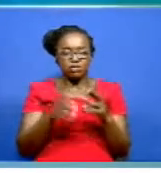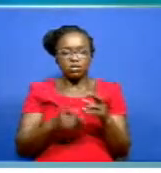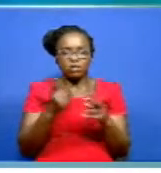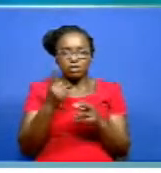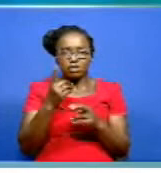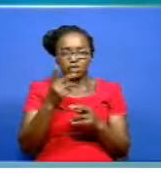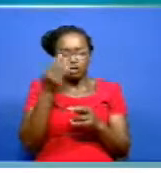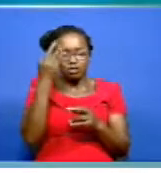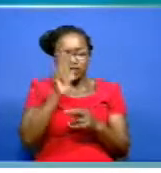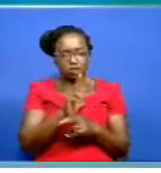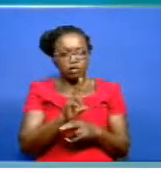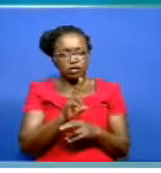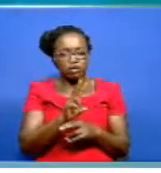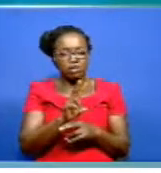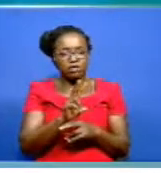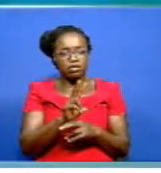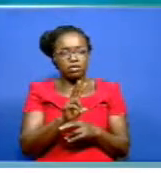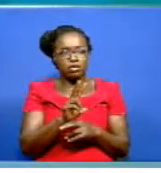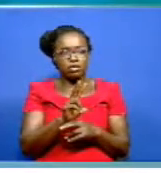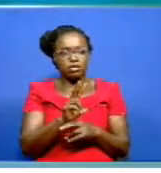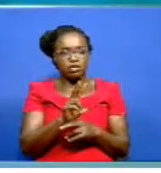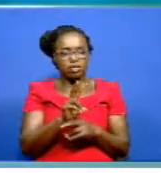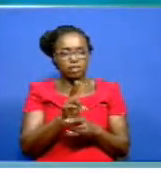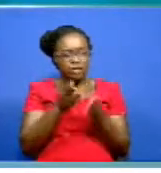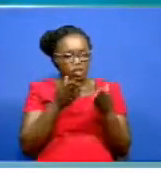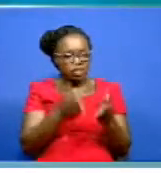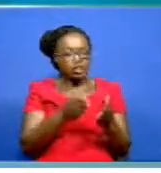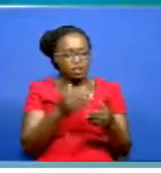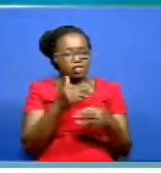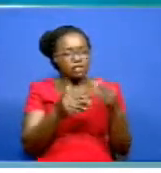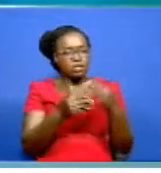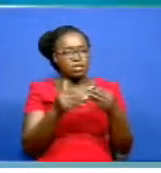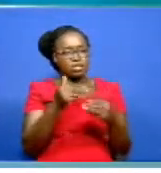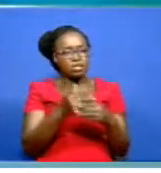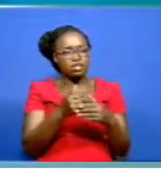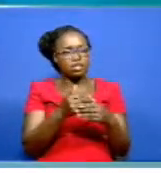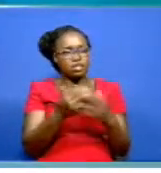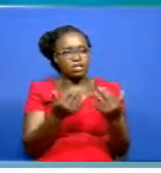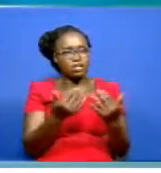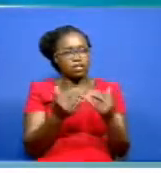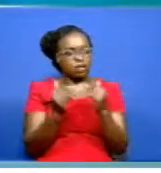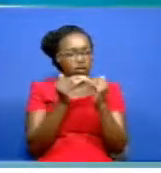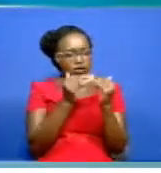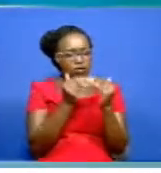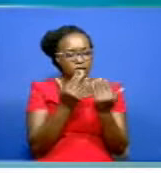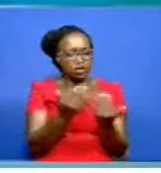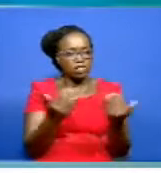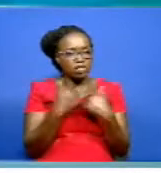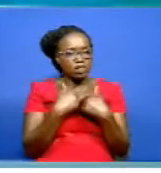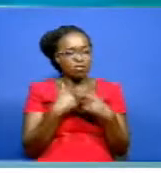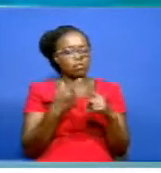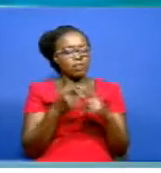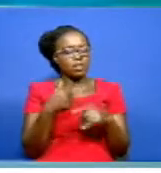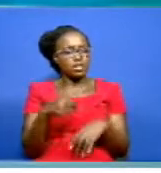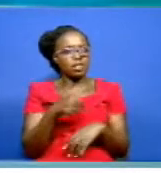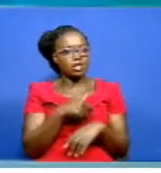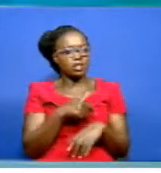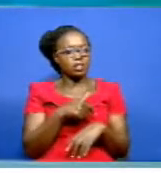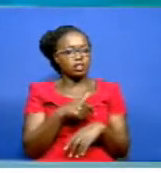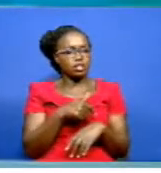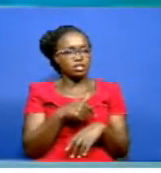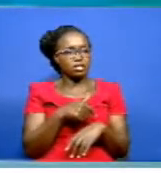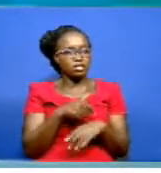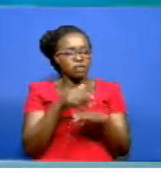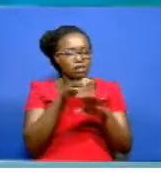also be, we're going to still use the existing structures. Of course, right now we have limited facilities. But as we move into the